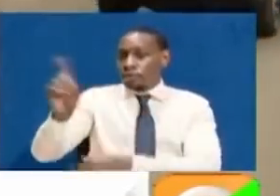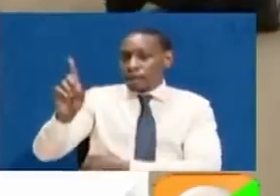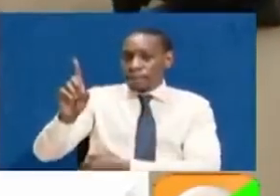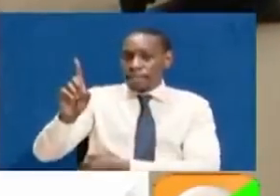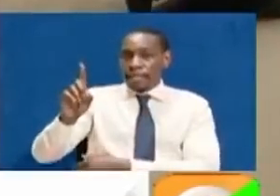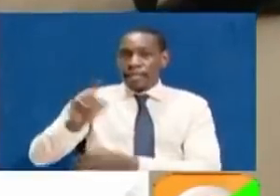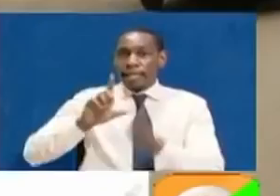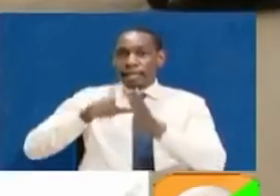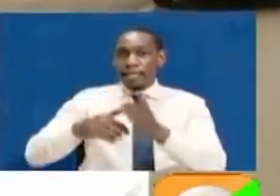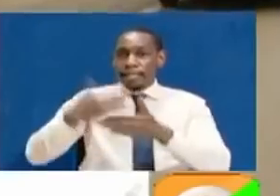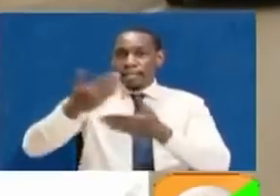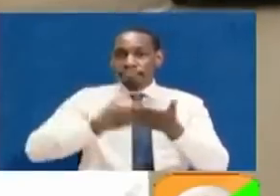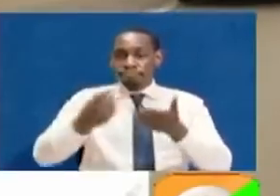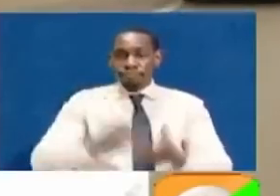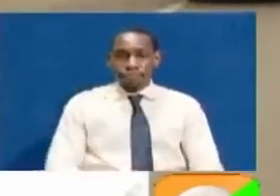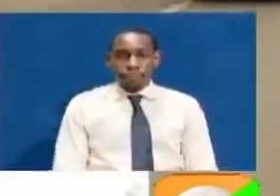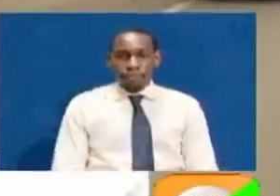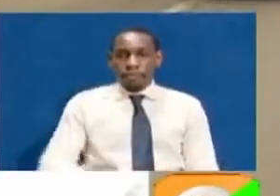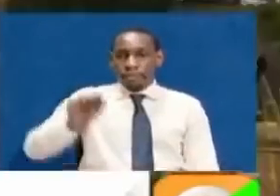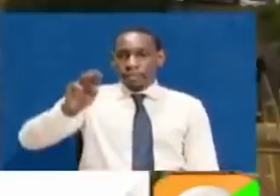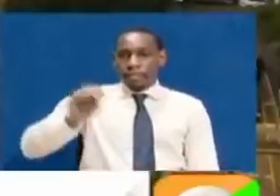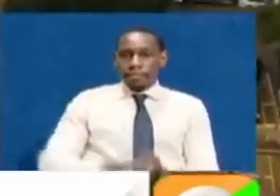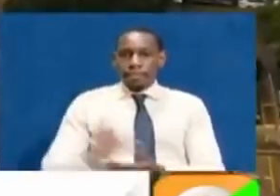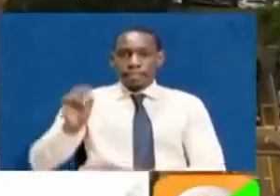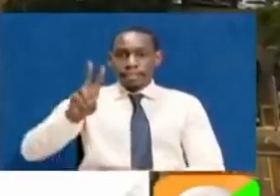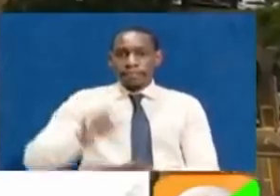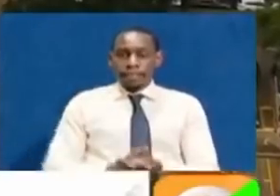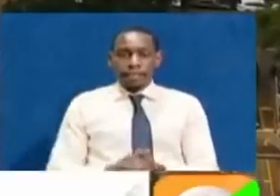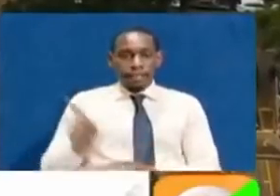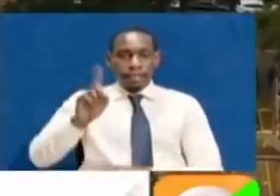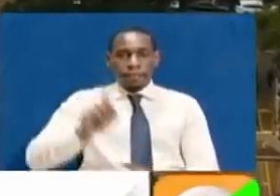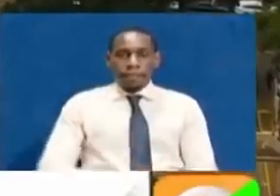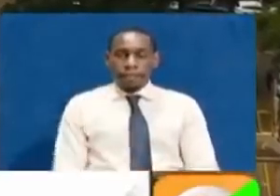Nairobi later in the week. Gituku, Citizen TV, Nairobi.